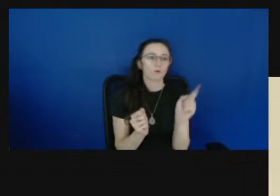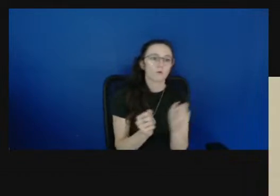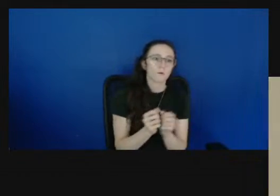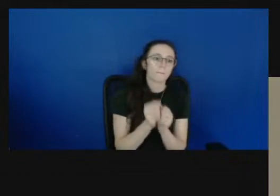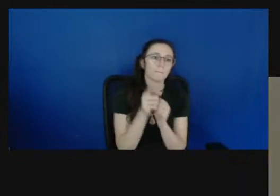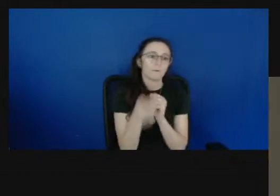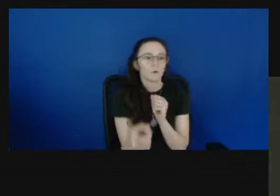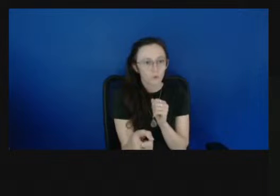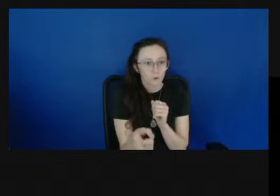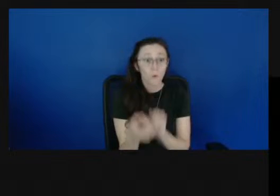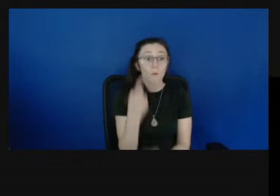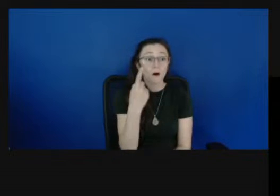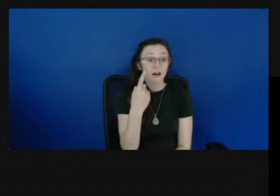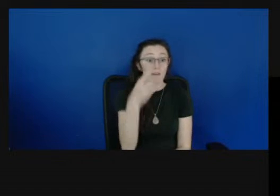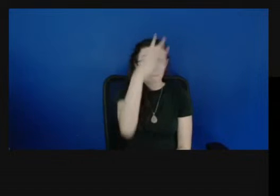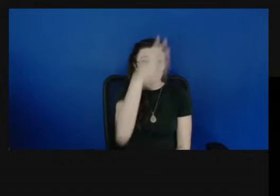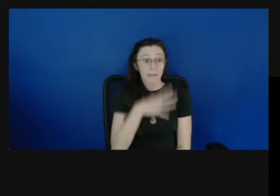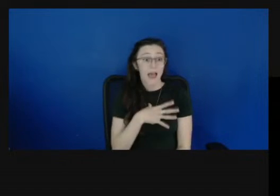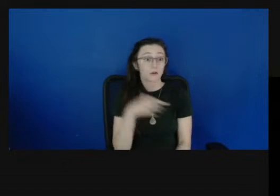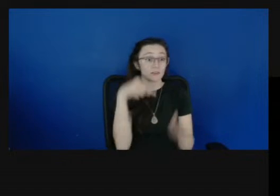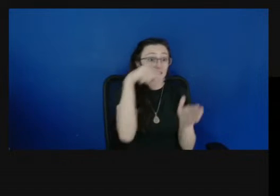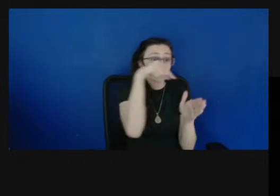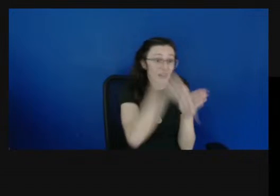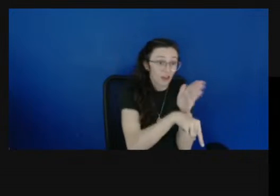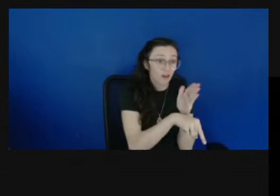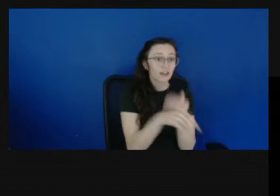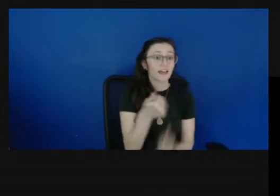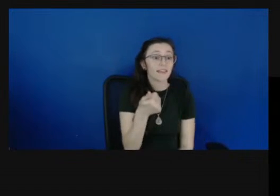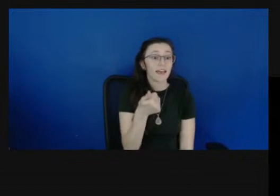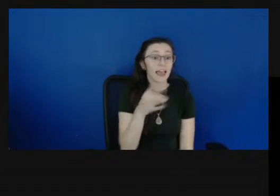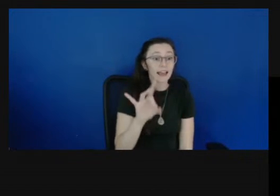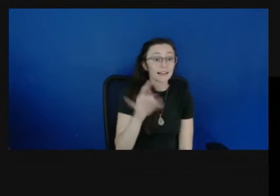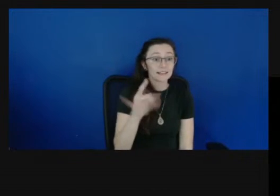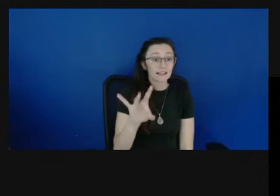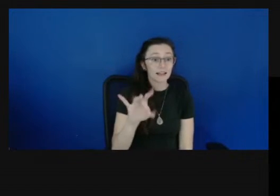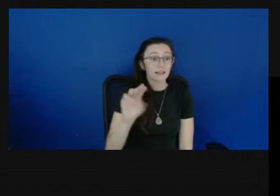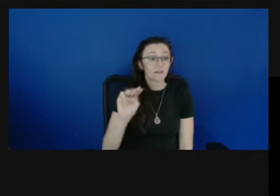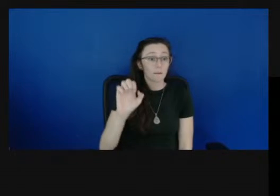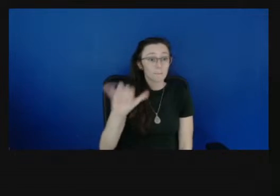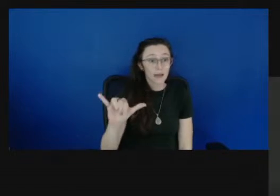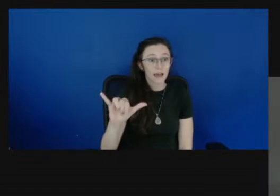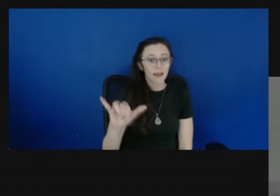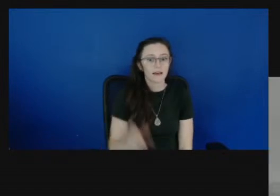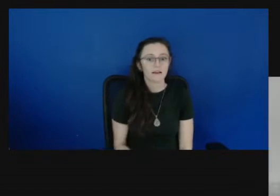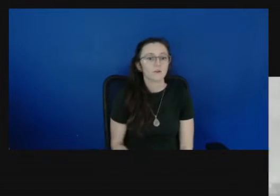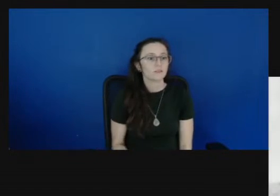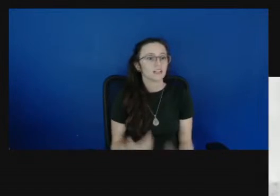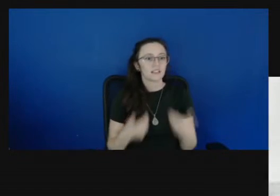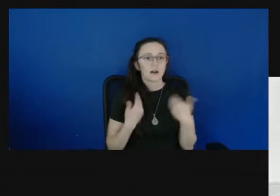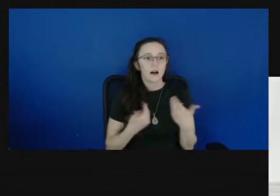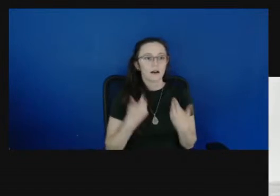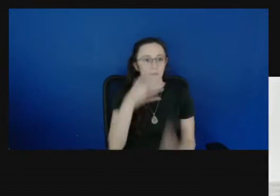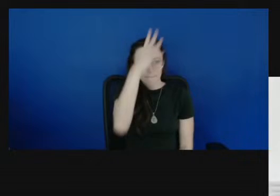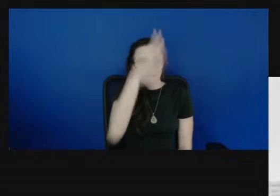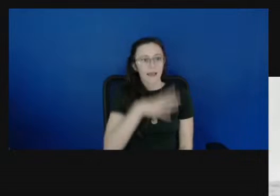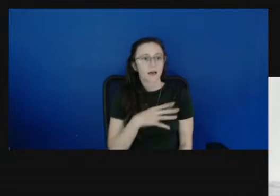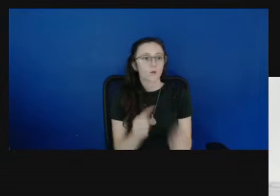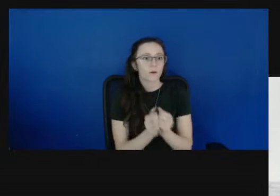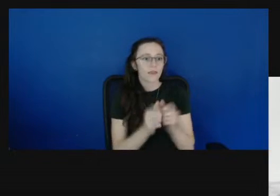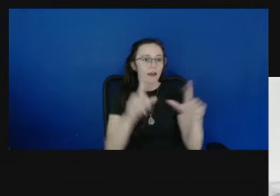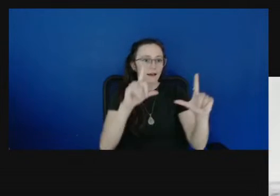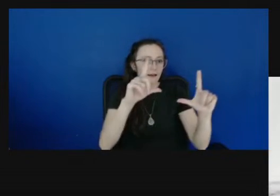was killed on the 18th of May, a young fellow with a camera who had gone down